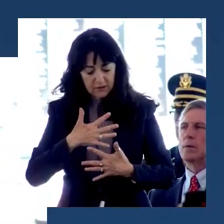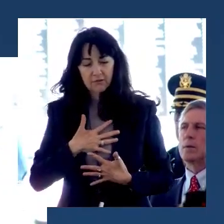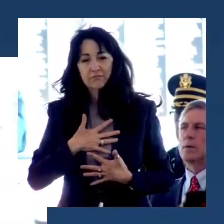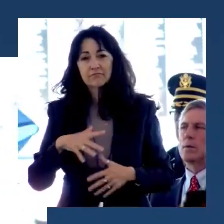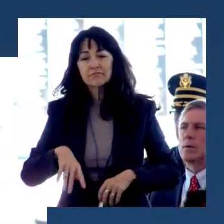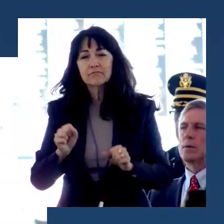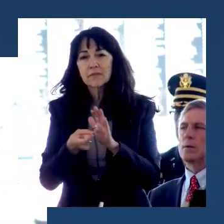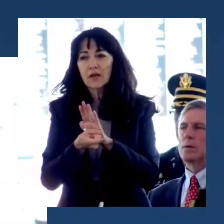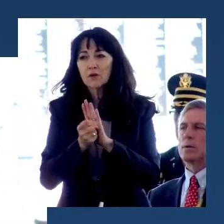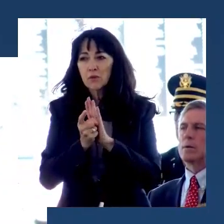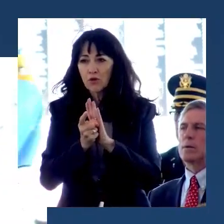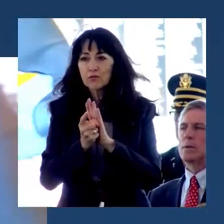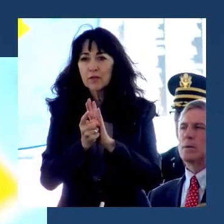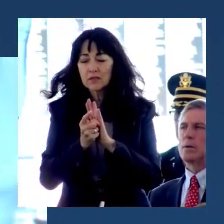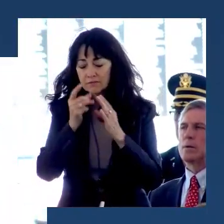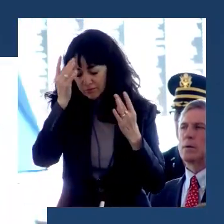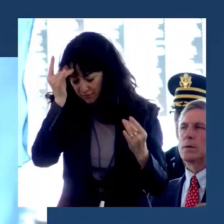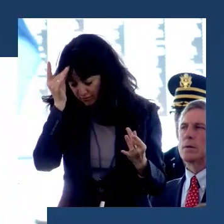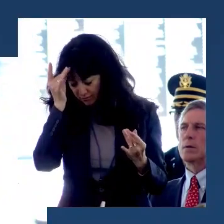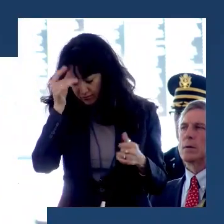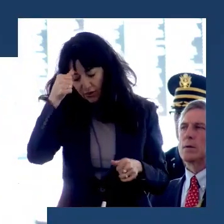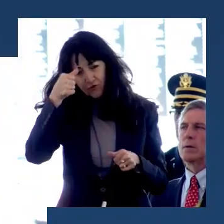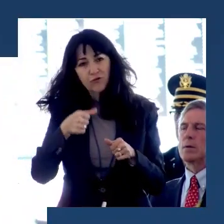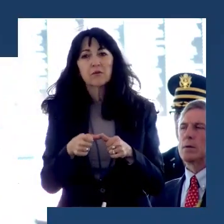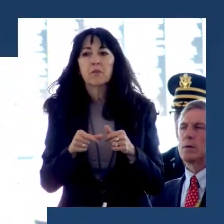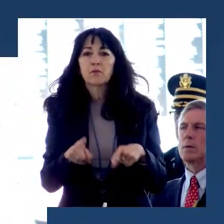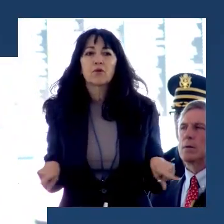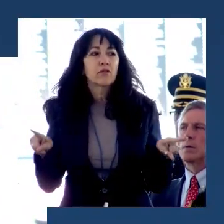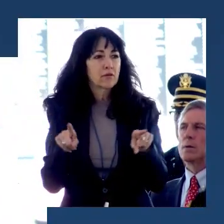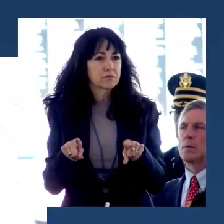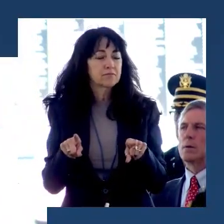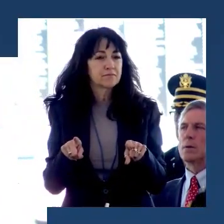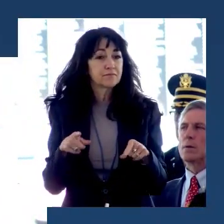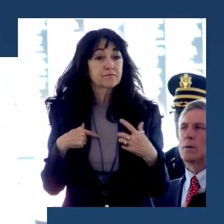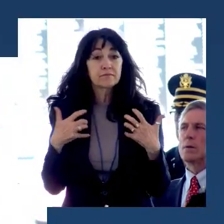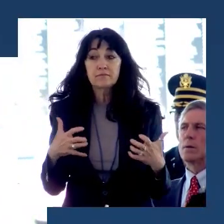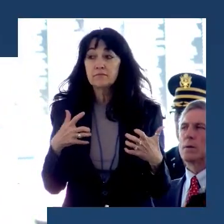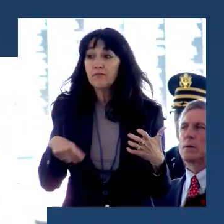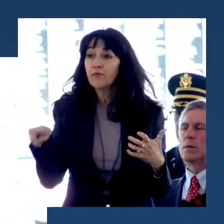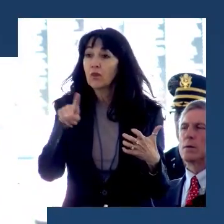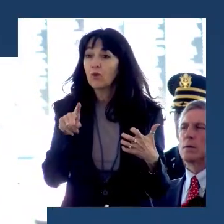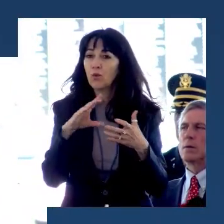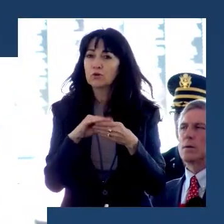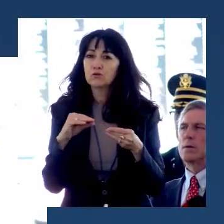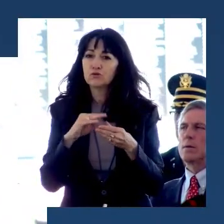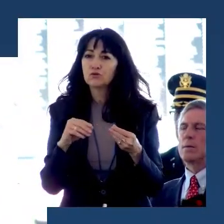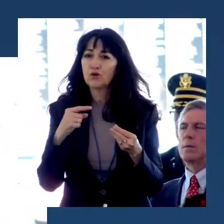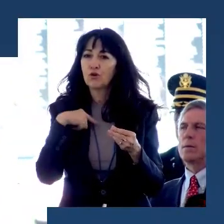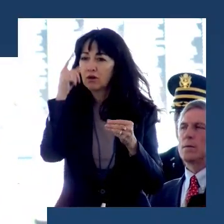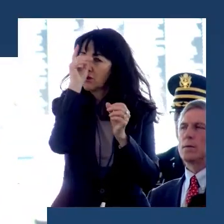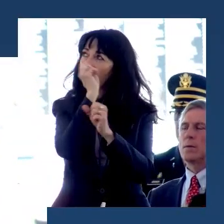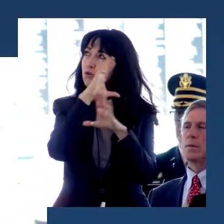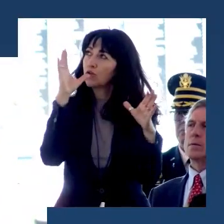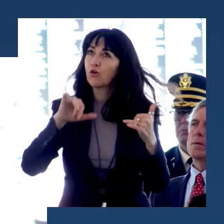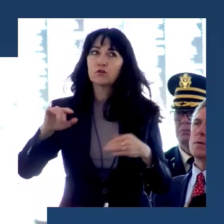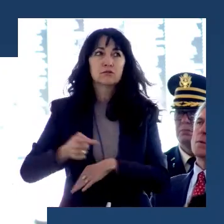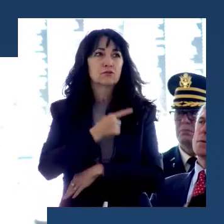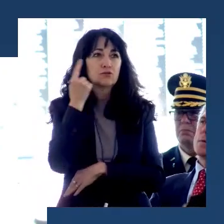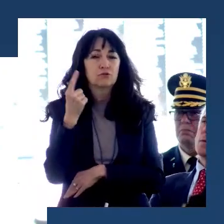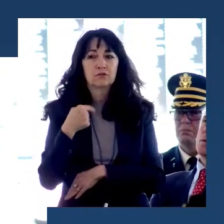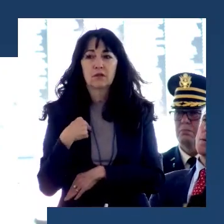the time to remember them. I wanted you to know that as I thought about this day and coming here to talk to